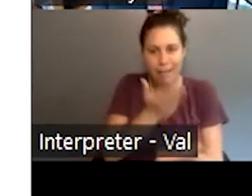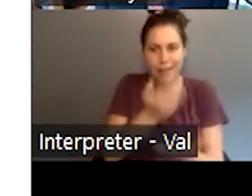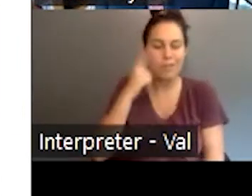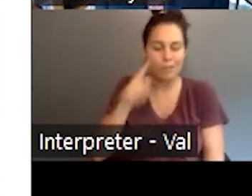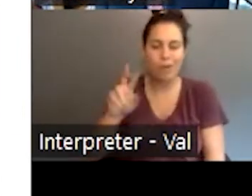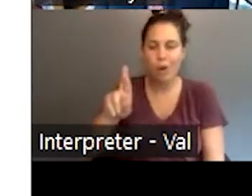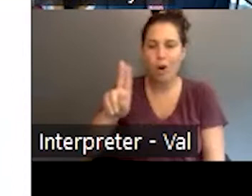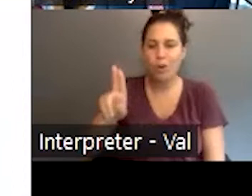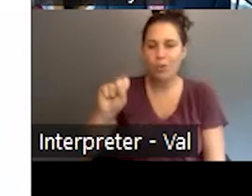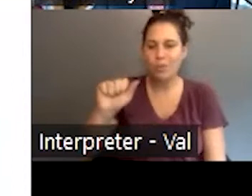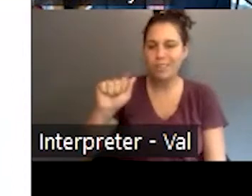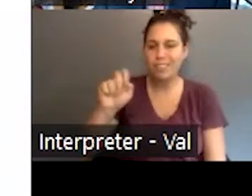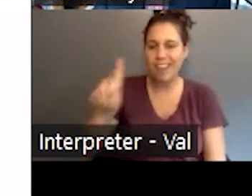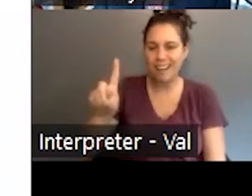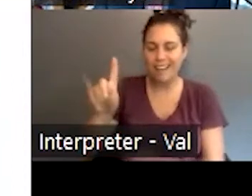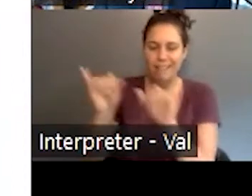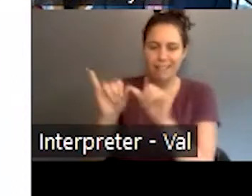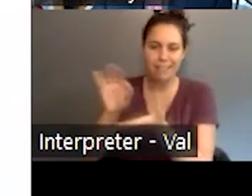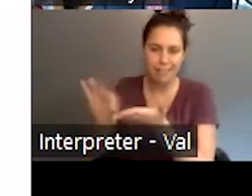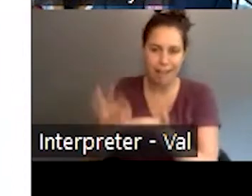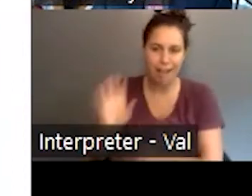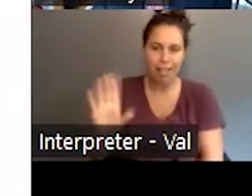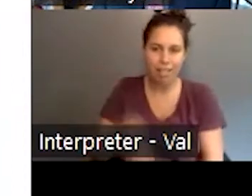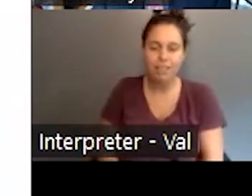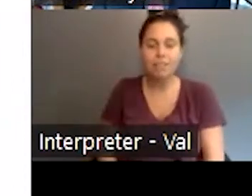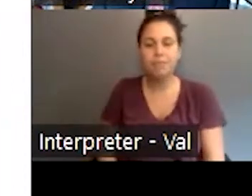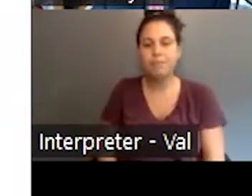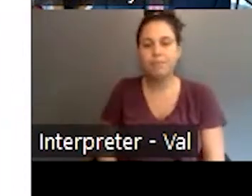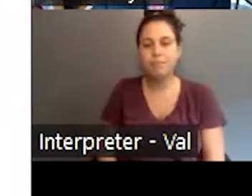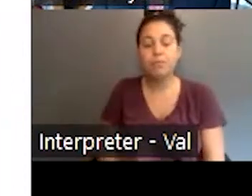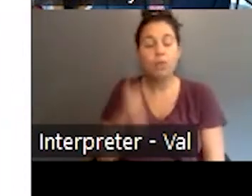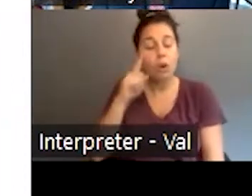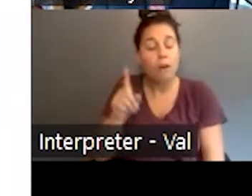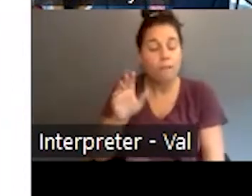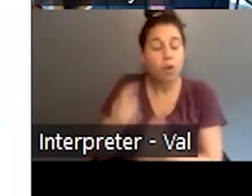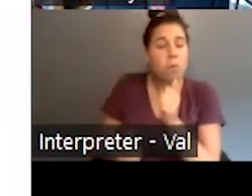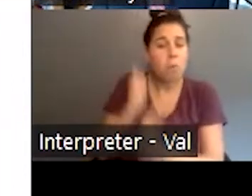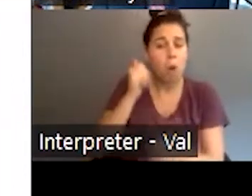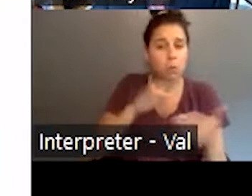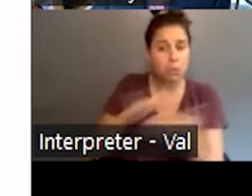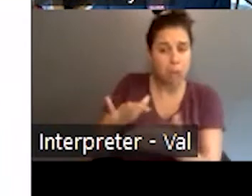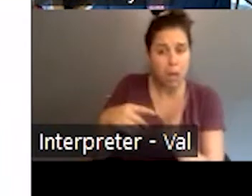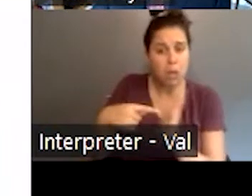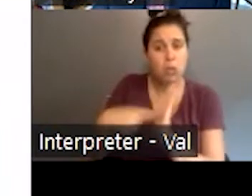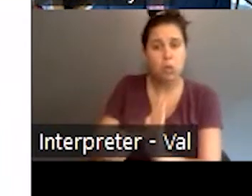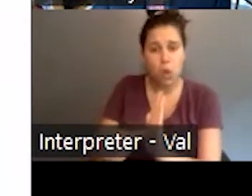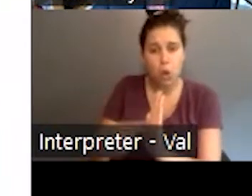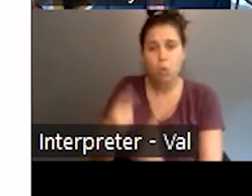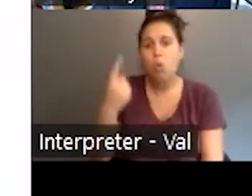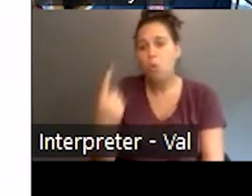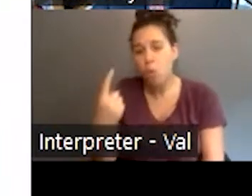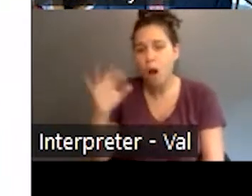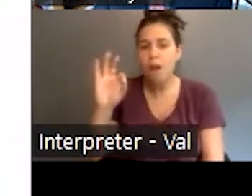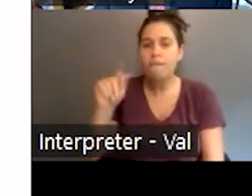RU-sated scale. And for the most part, the studies show that there is one factor.